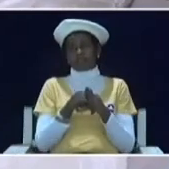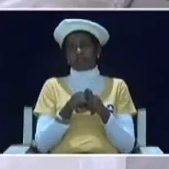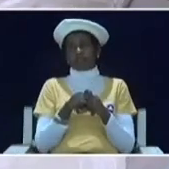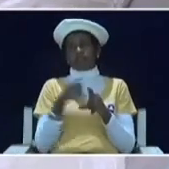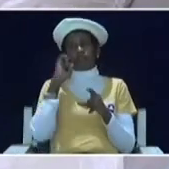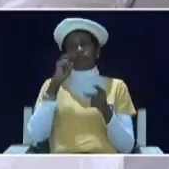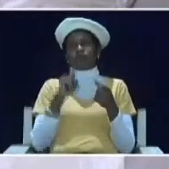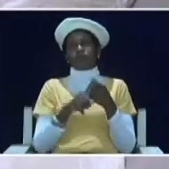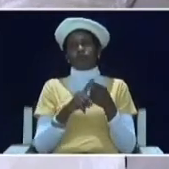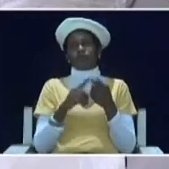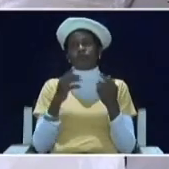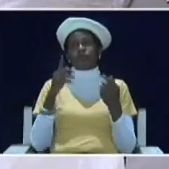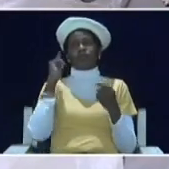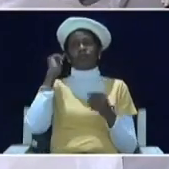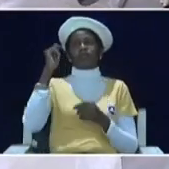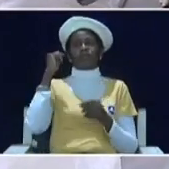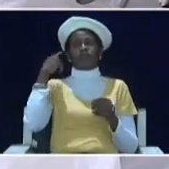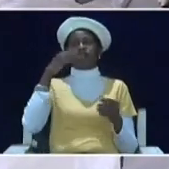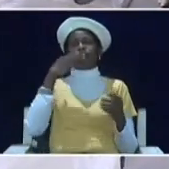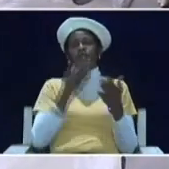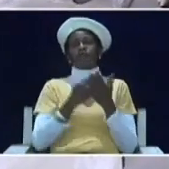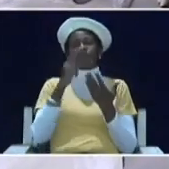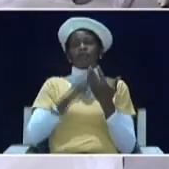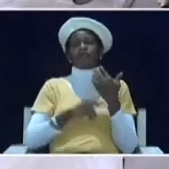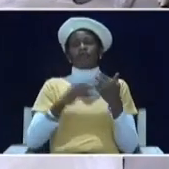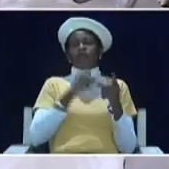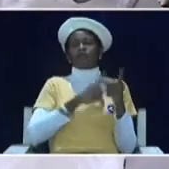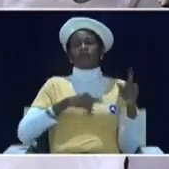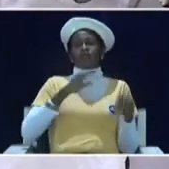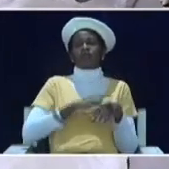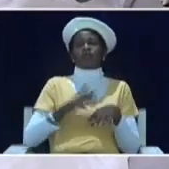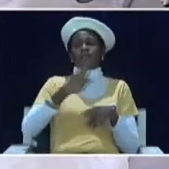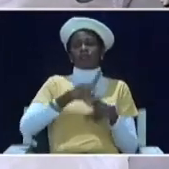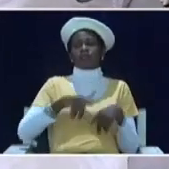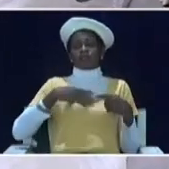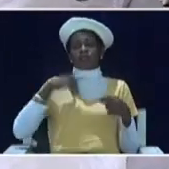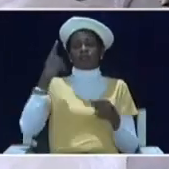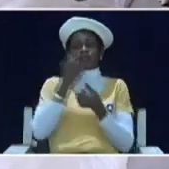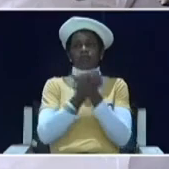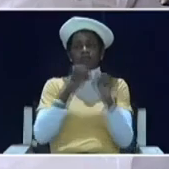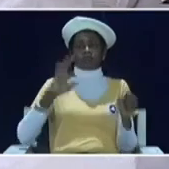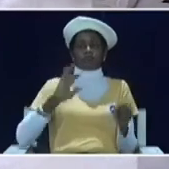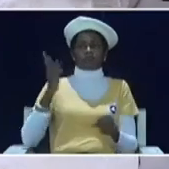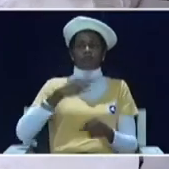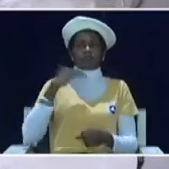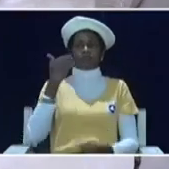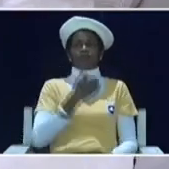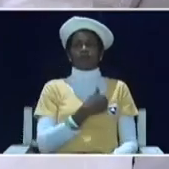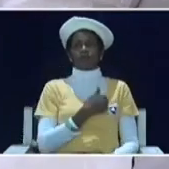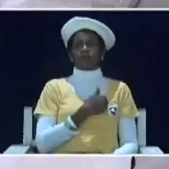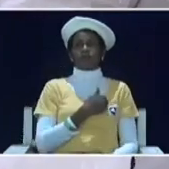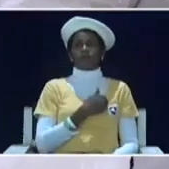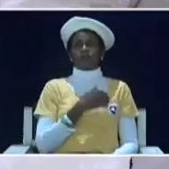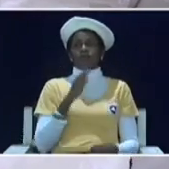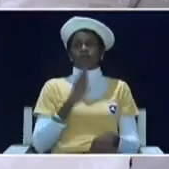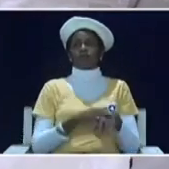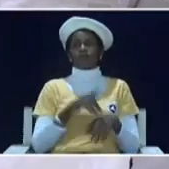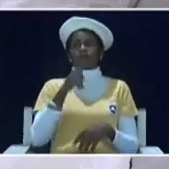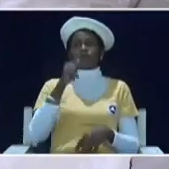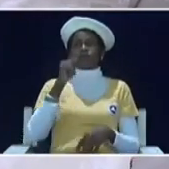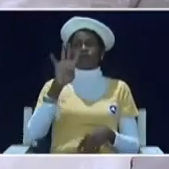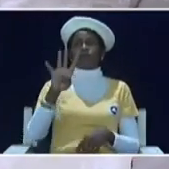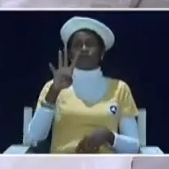want to testify for the goodness of the Lord upon our lives and for the salvation of our soul. On the